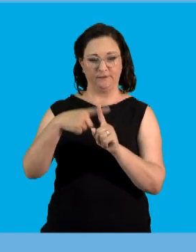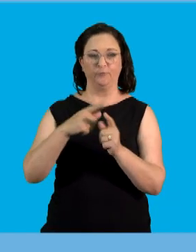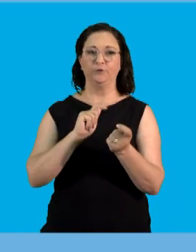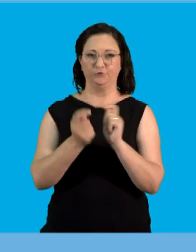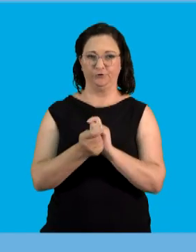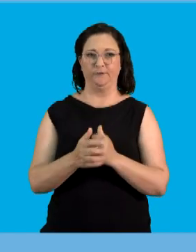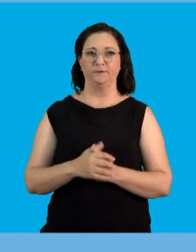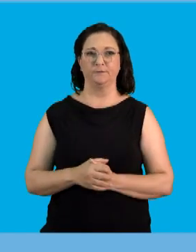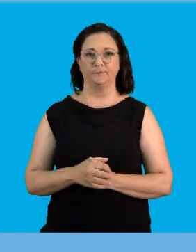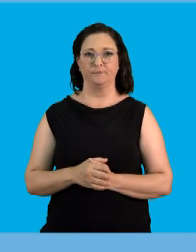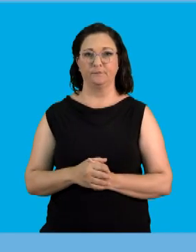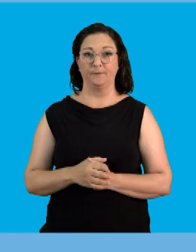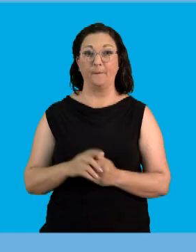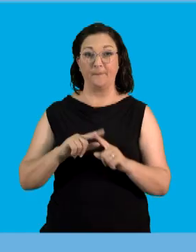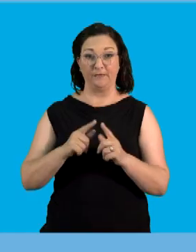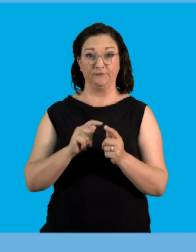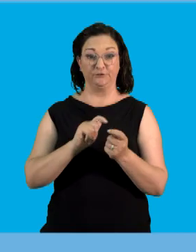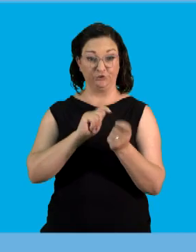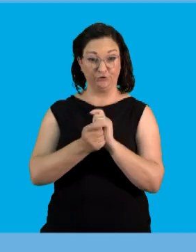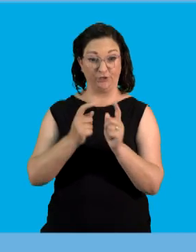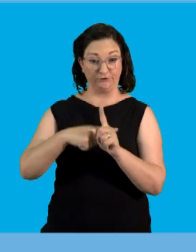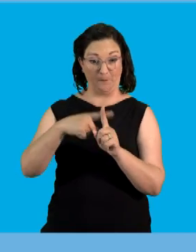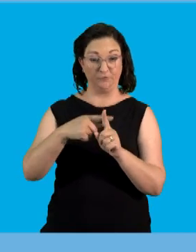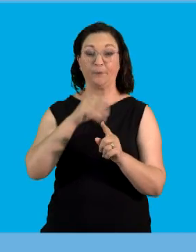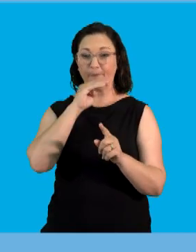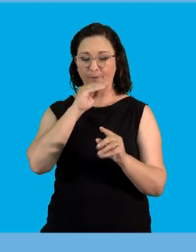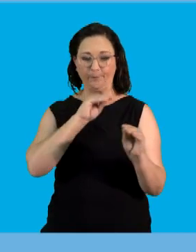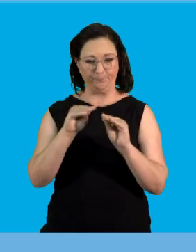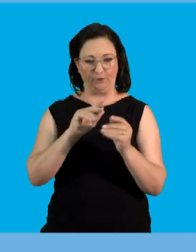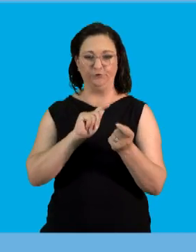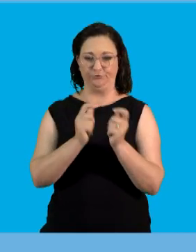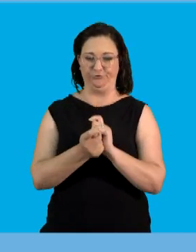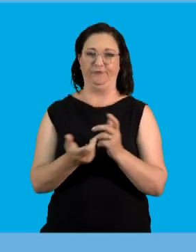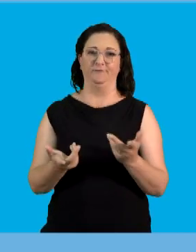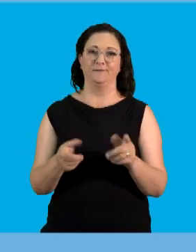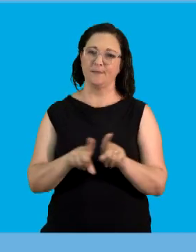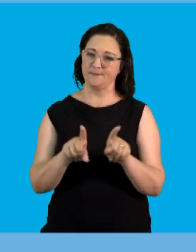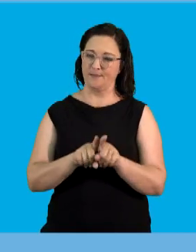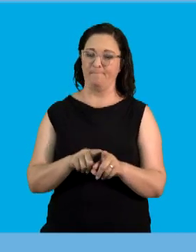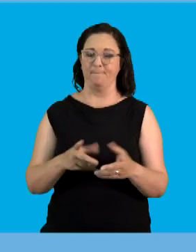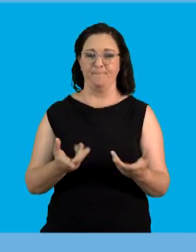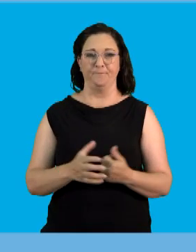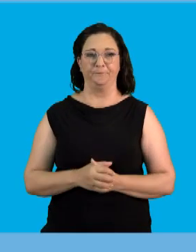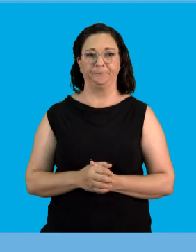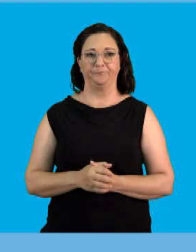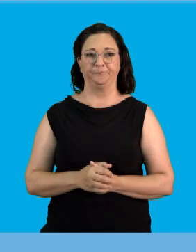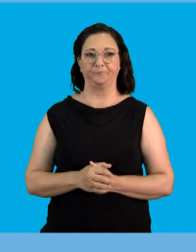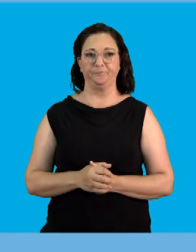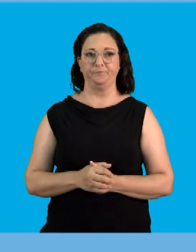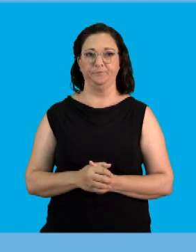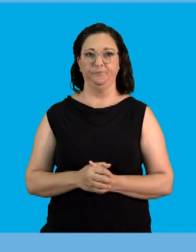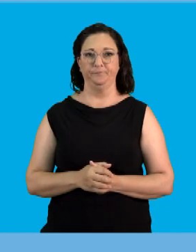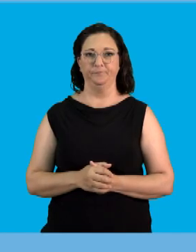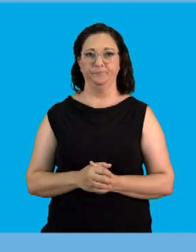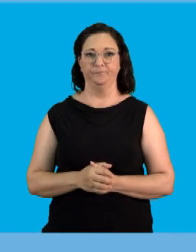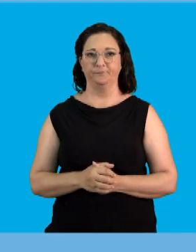will also change. And the converse is true. Changing the temperature changes the motion. Changing the motion also changes the temperature as well.